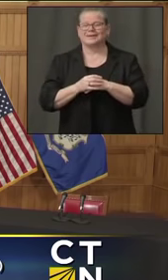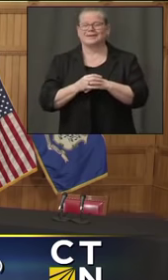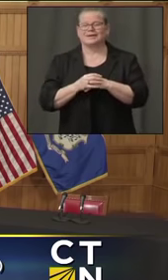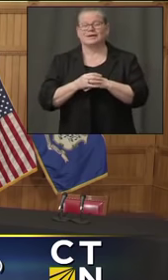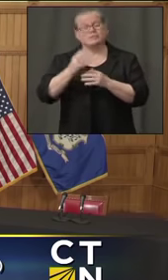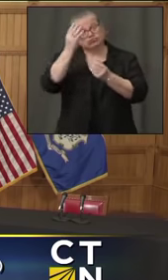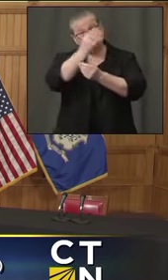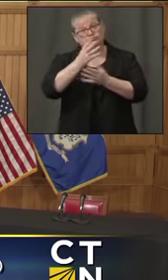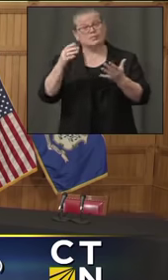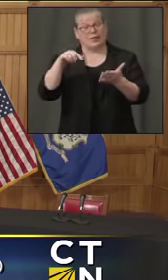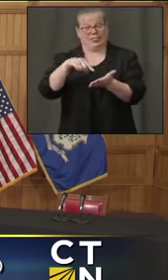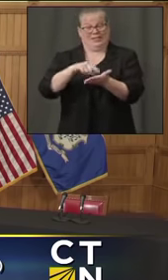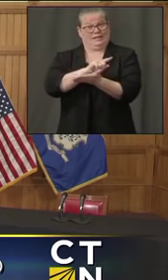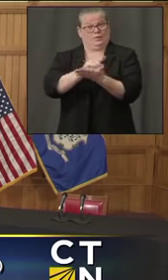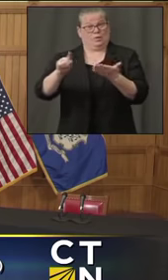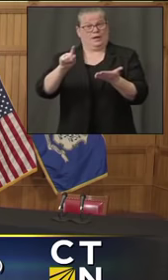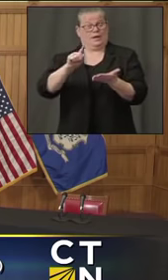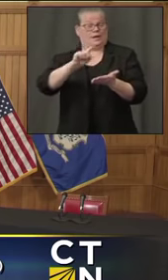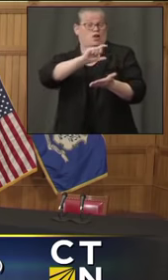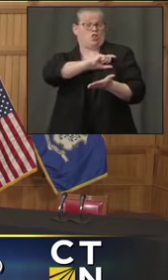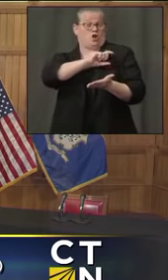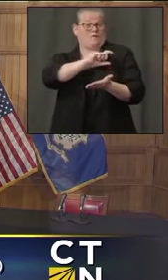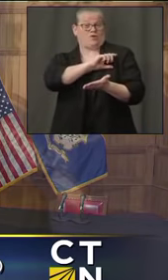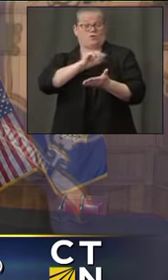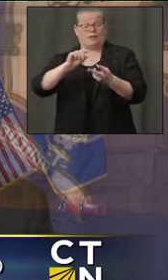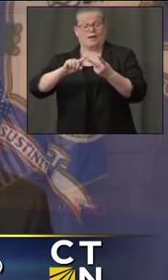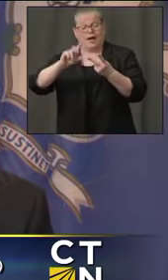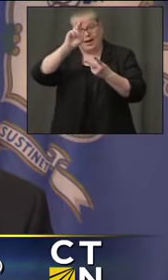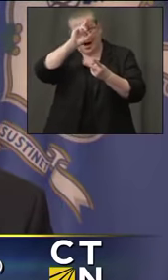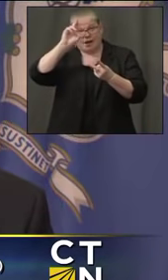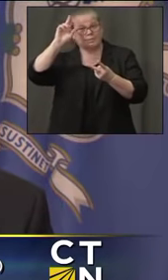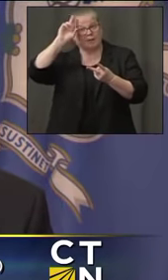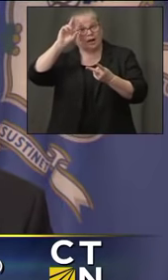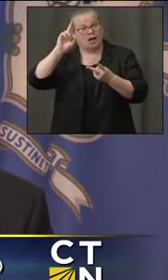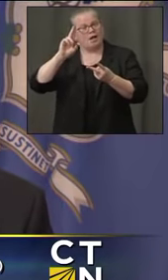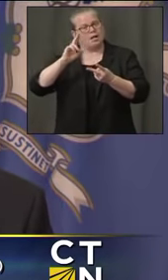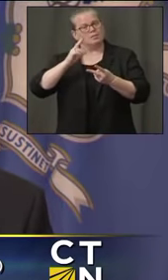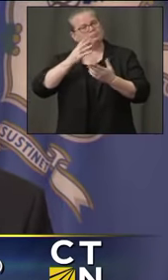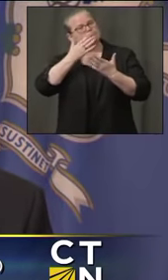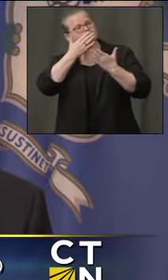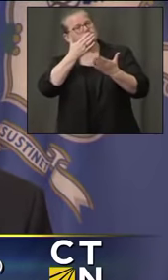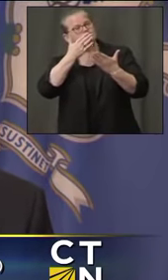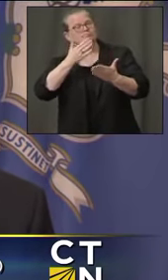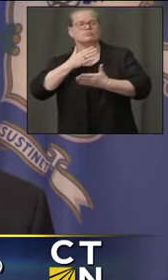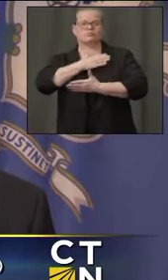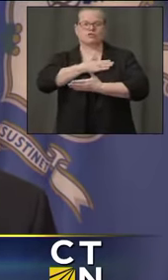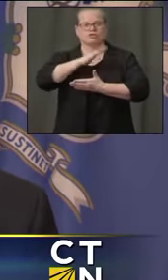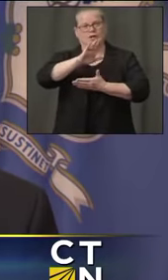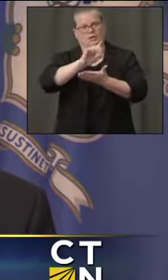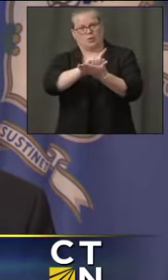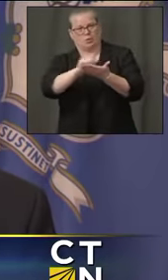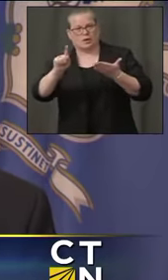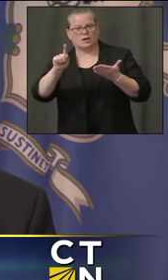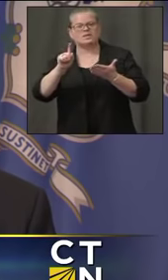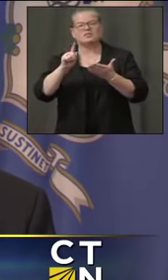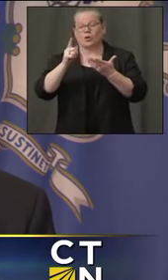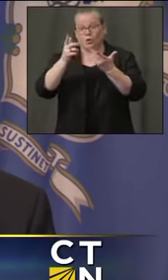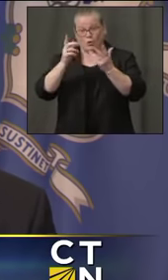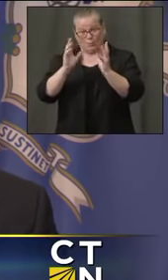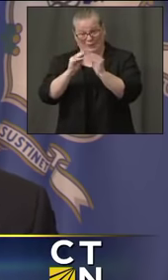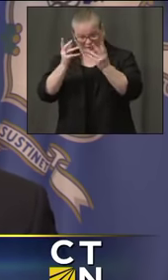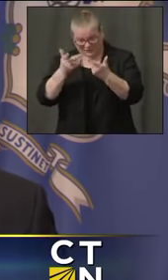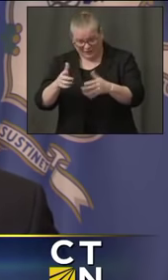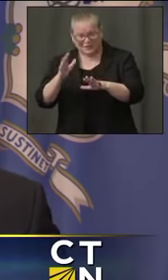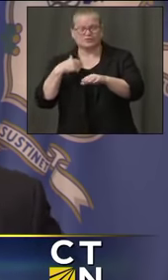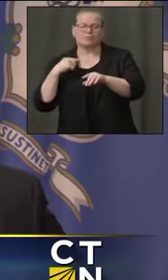Worker Appreciation Week. So I'm heading down to Bridgeport to thank the folks on the front lines. While I tell everybody else to stay safe and